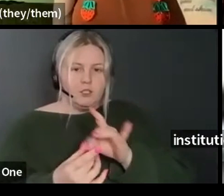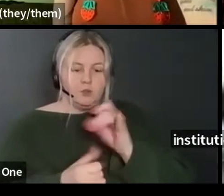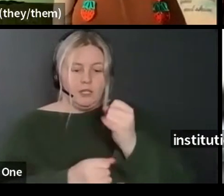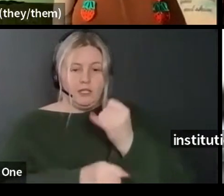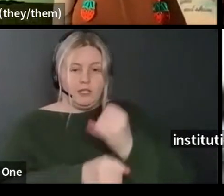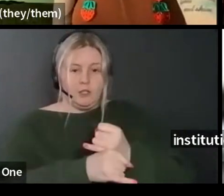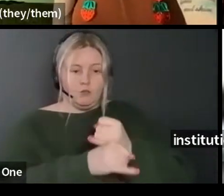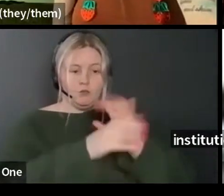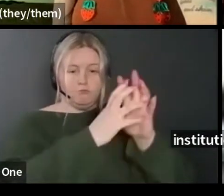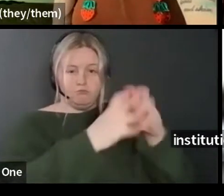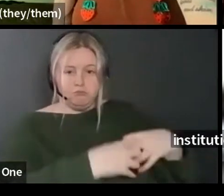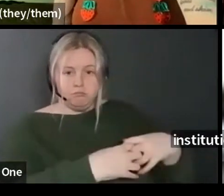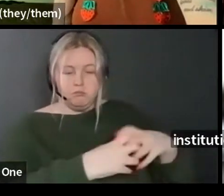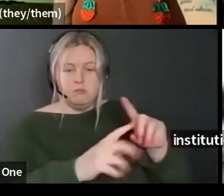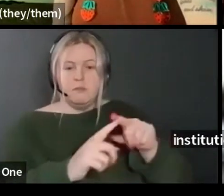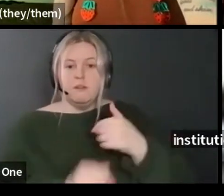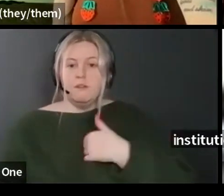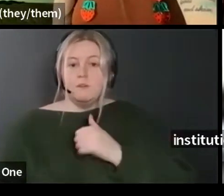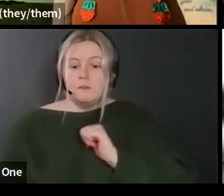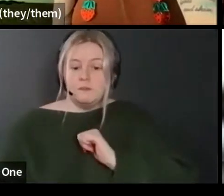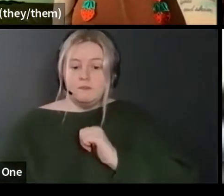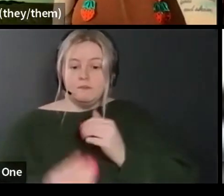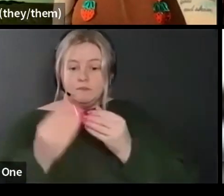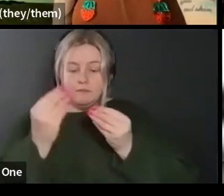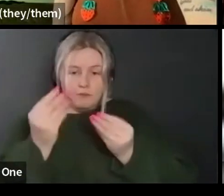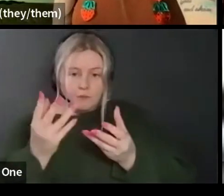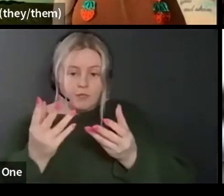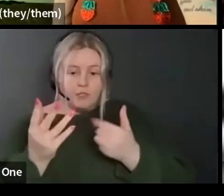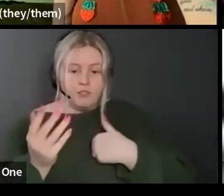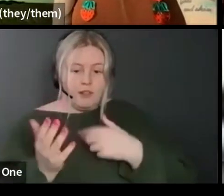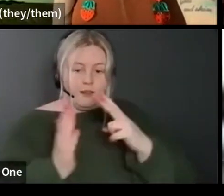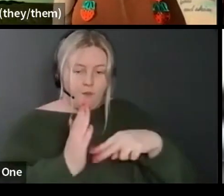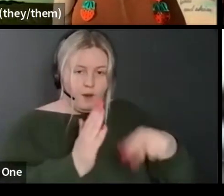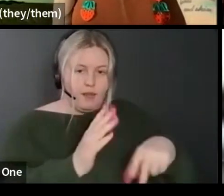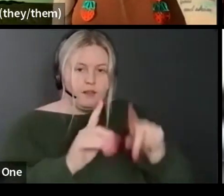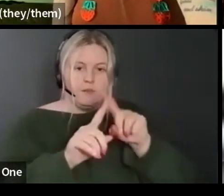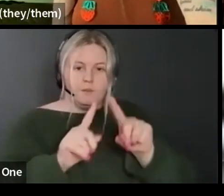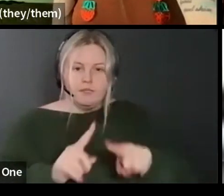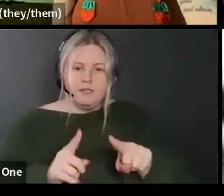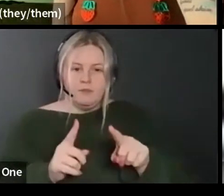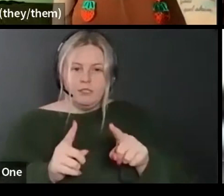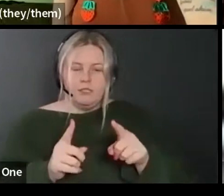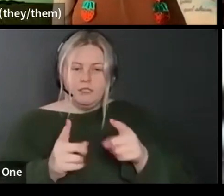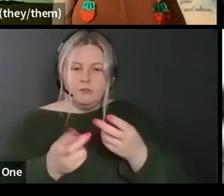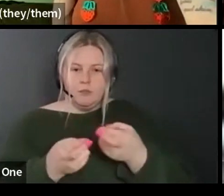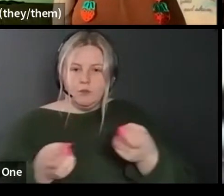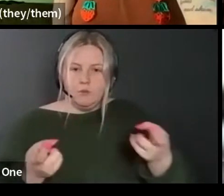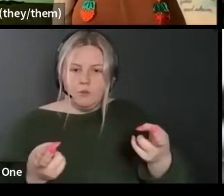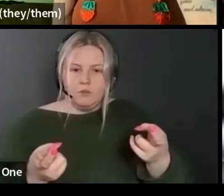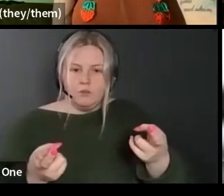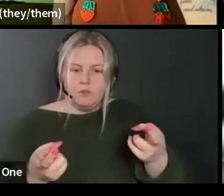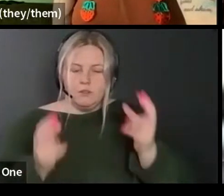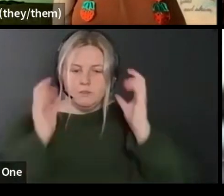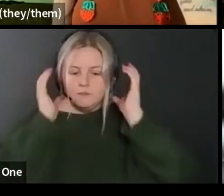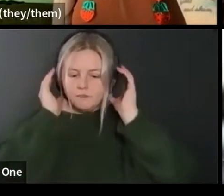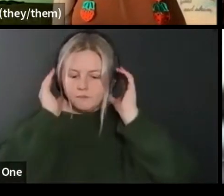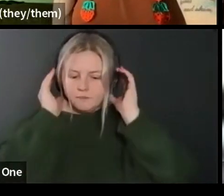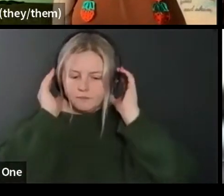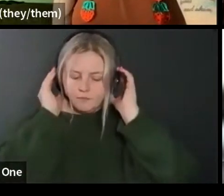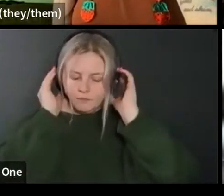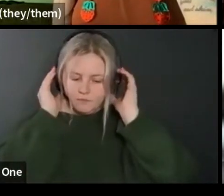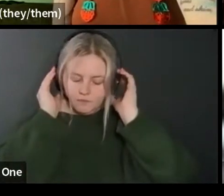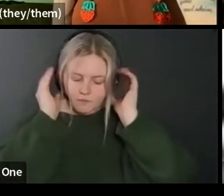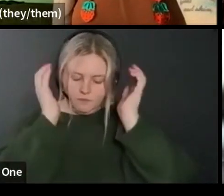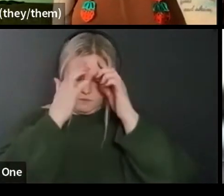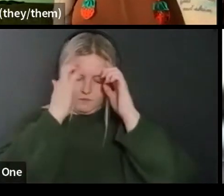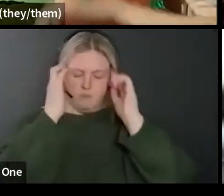but from the data that I've read from various sources, even very conservative estimates tell us that perhaps